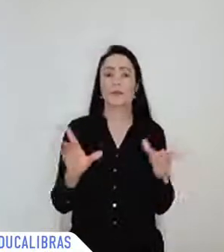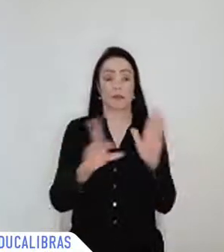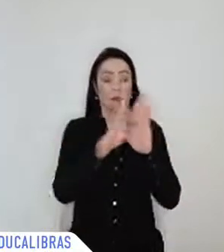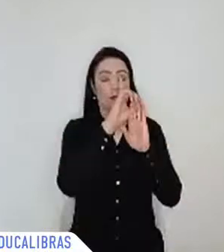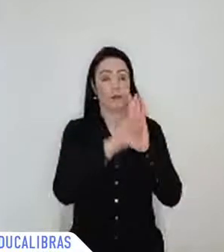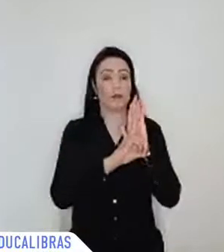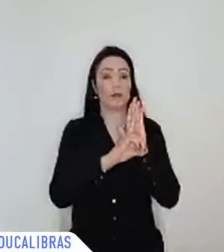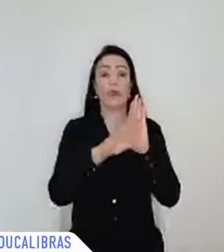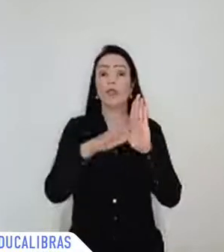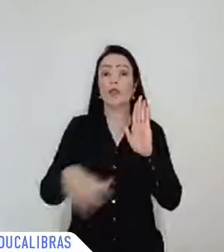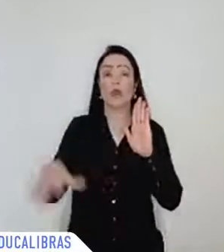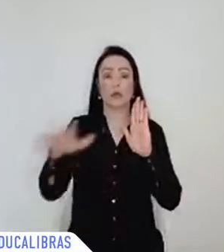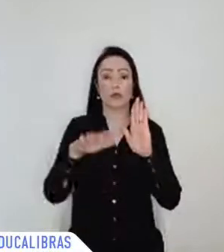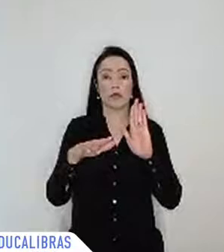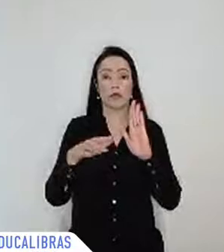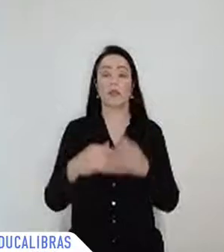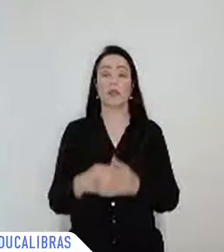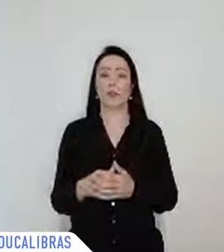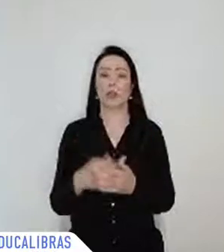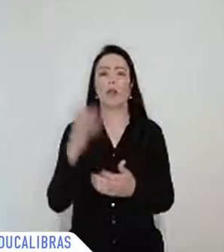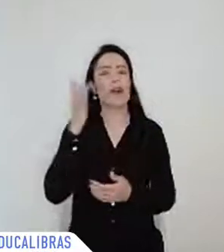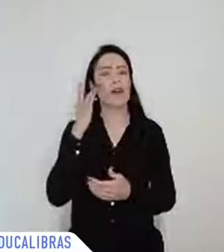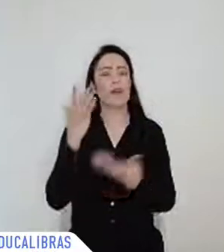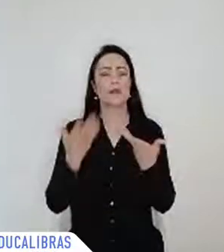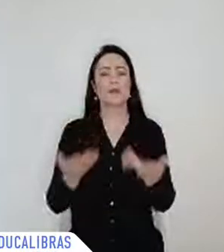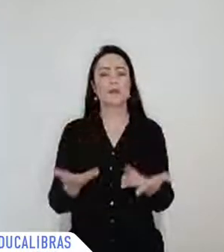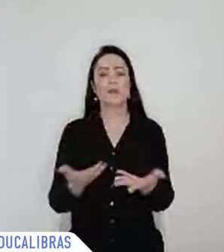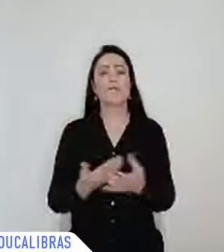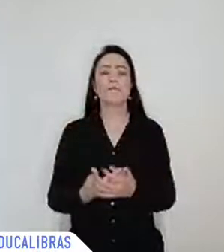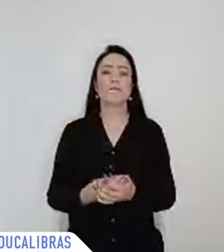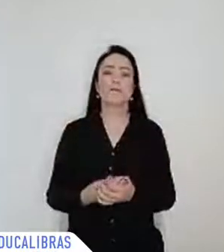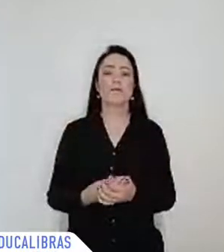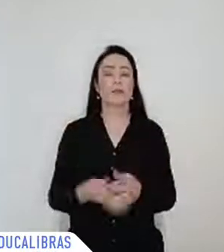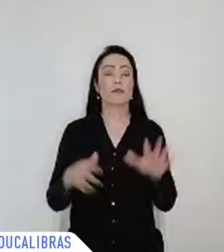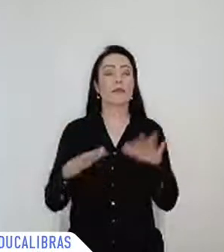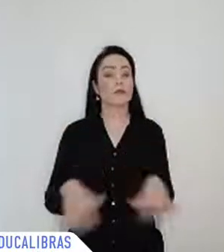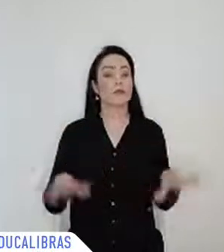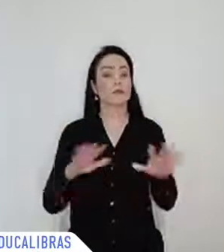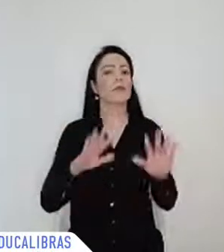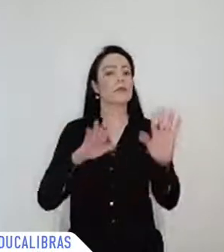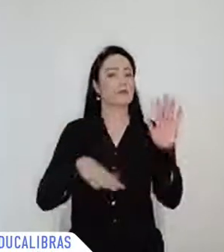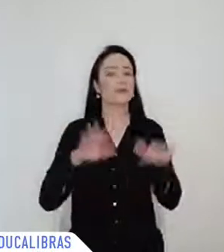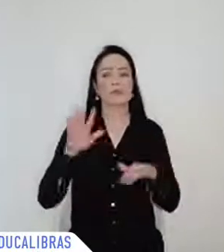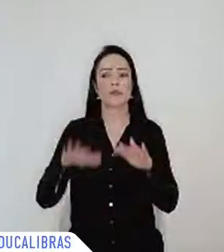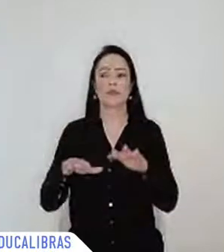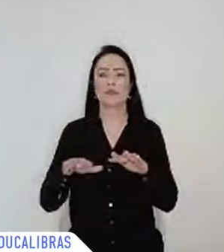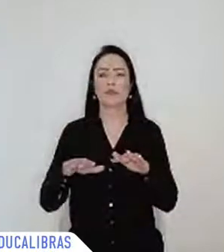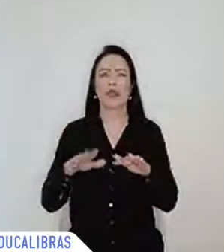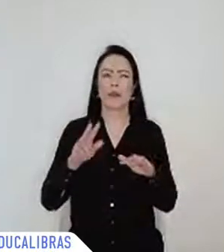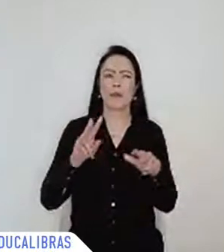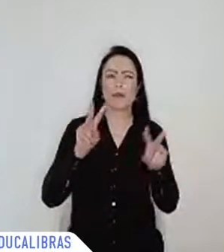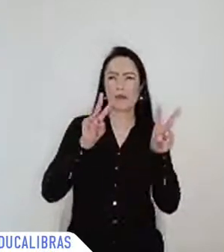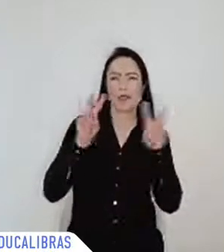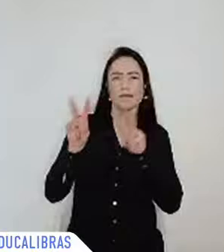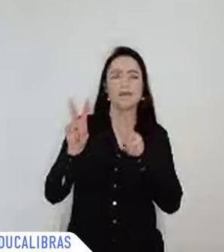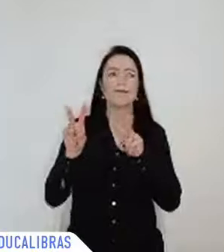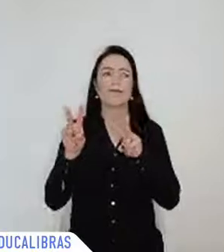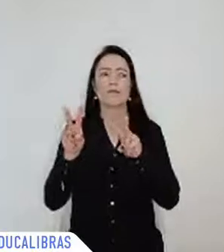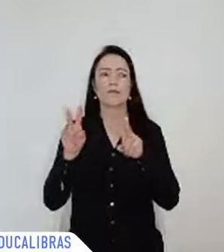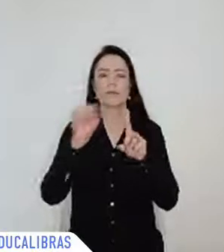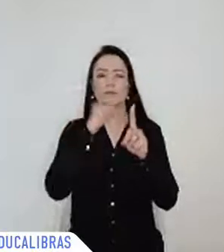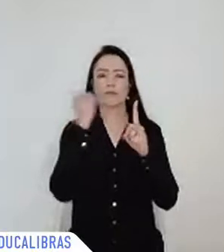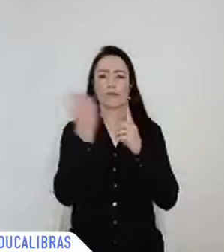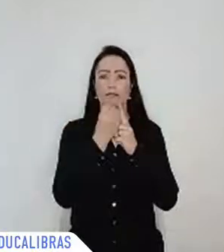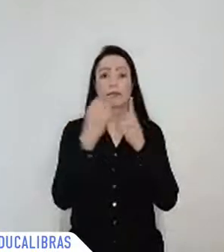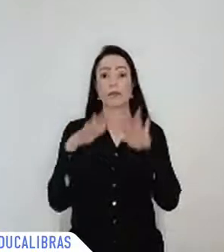into ensuring the civil rights that we are entitled to having. Most of the times we look into